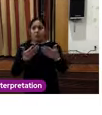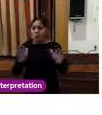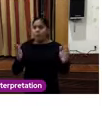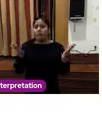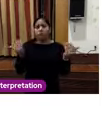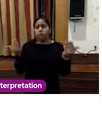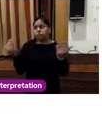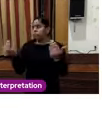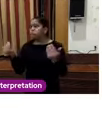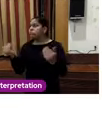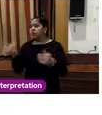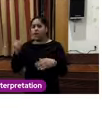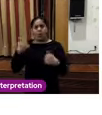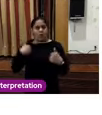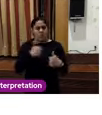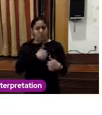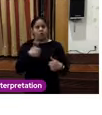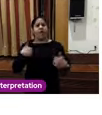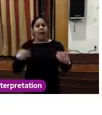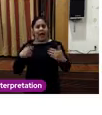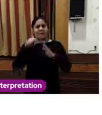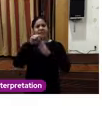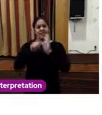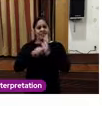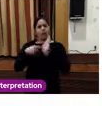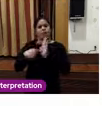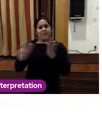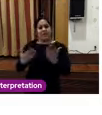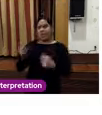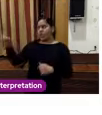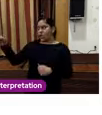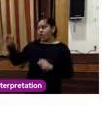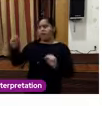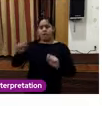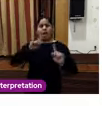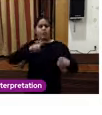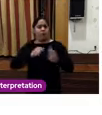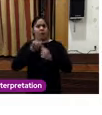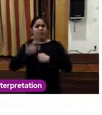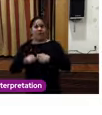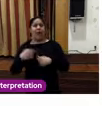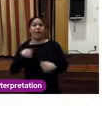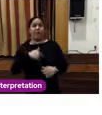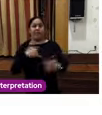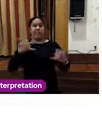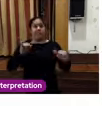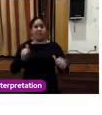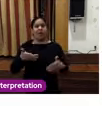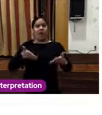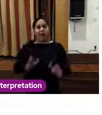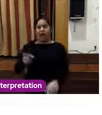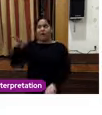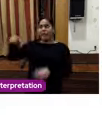you'd like to respond to it. But my concern is that we're still letting them get away with that, with that